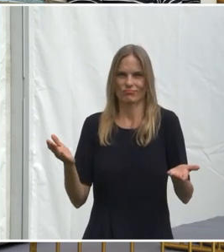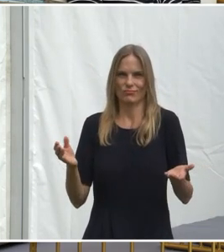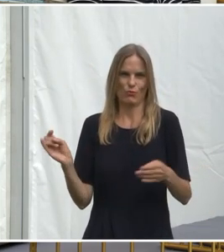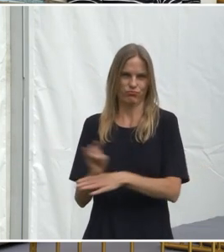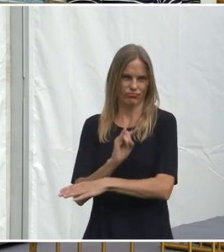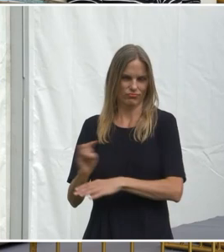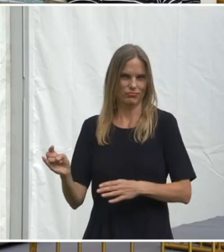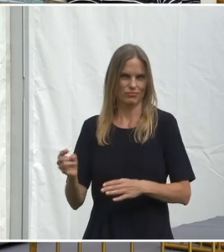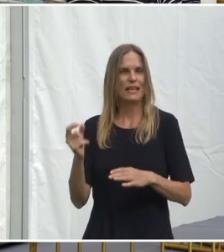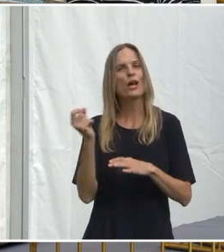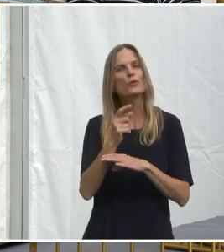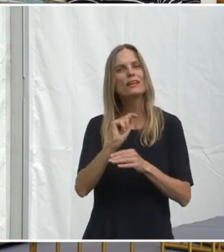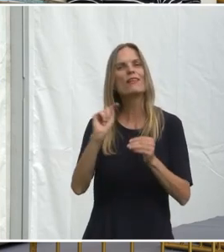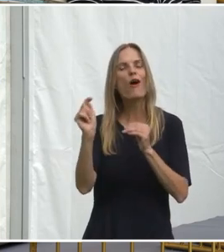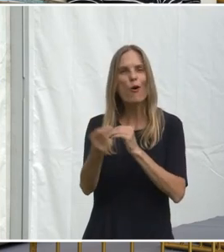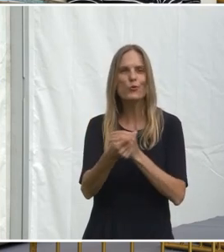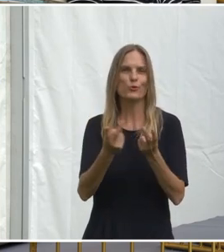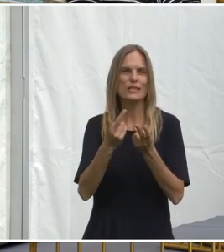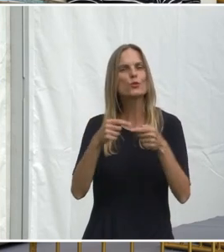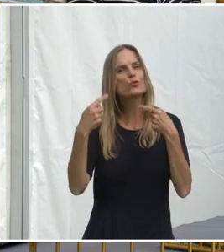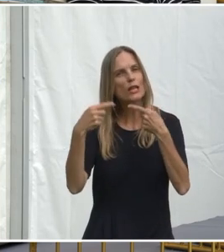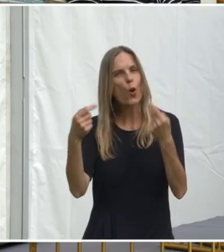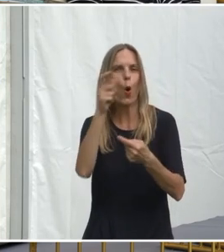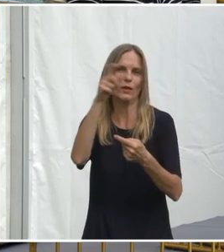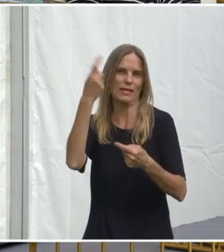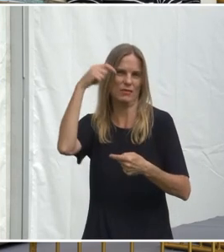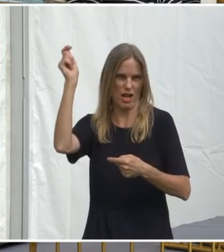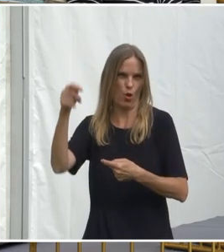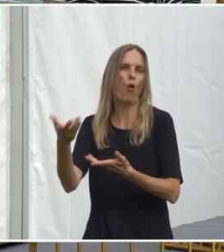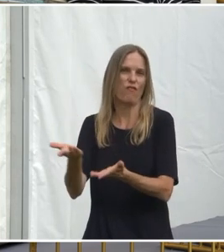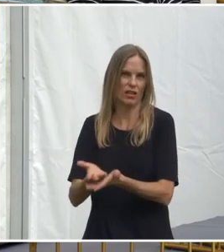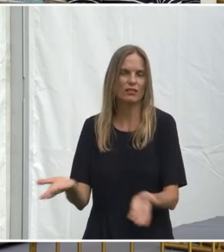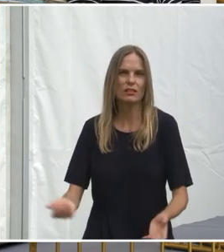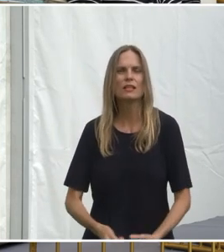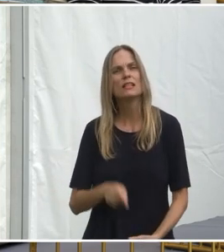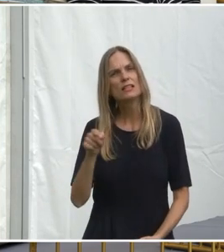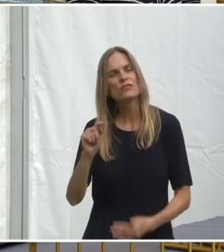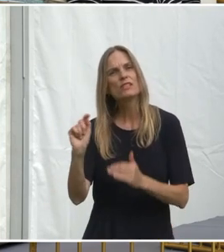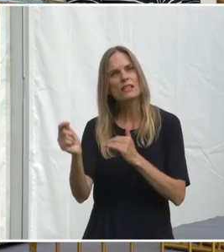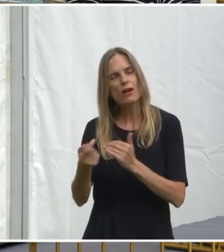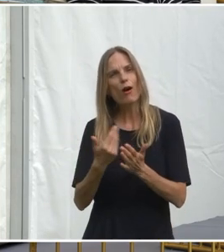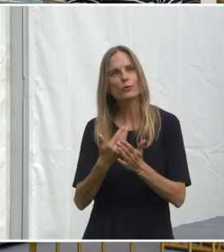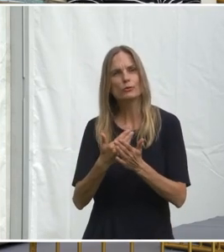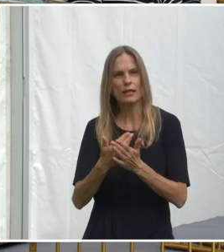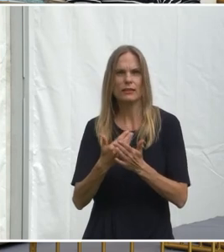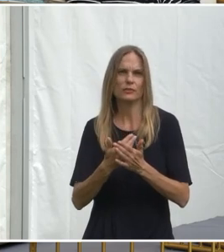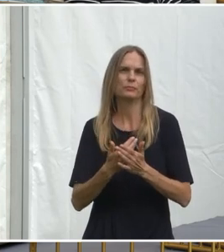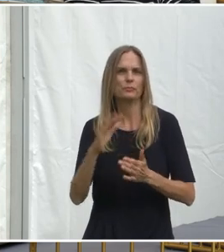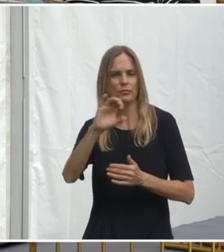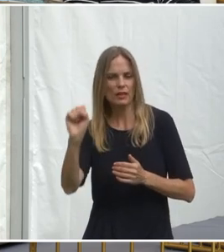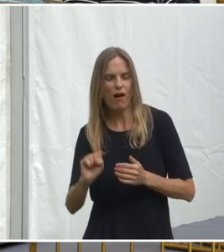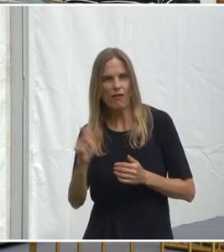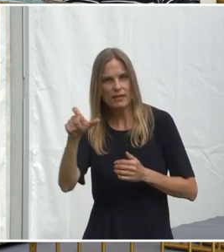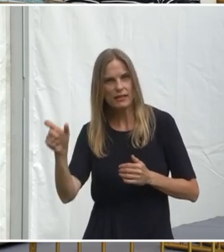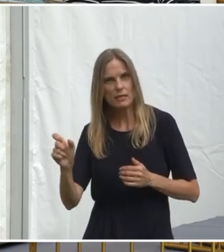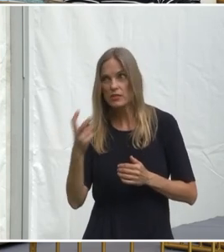stories through digitalization. And that can then intrigue people in somewhere in West Africa to go to Europe, because it seems to be